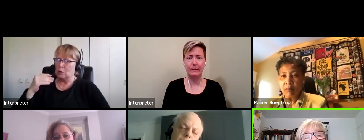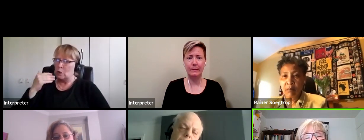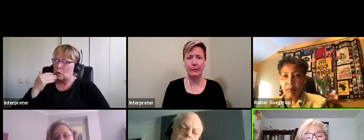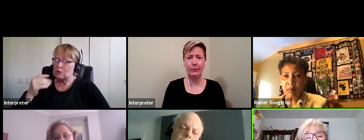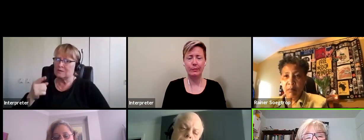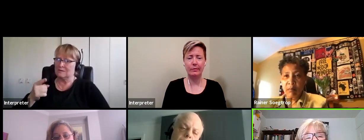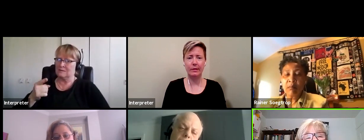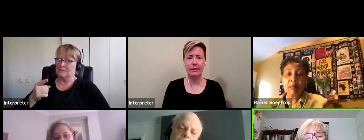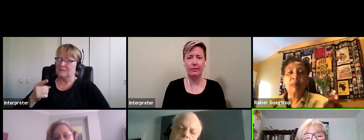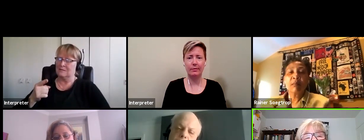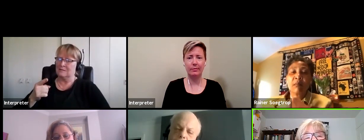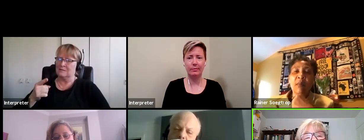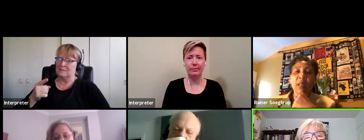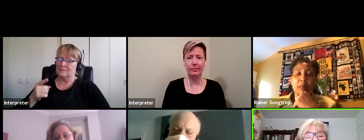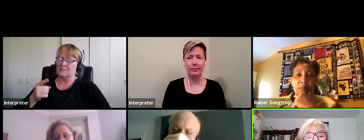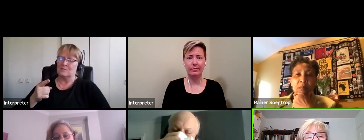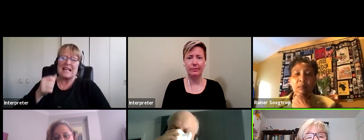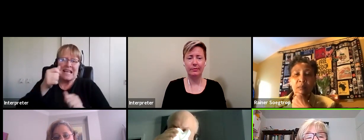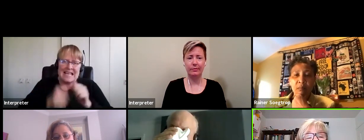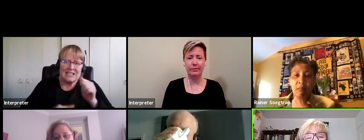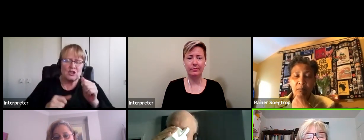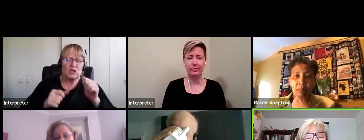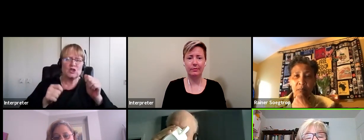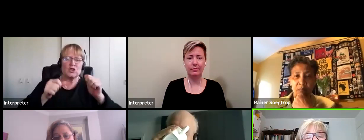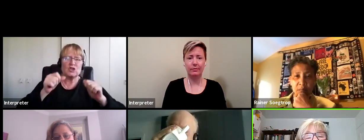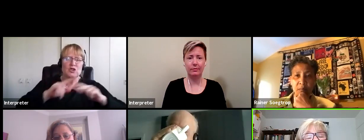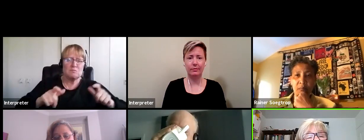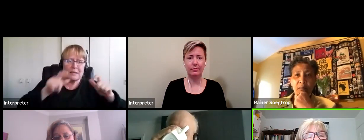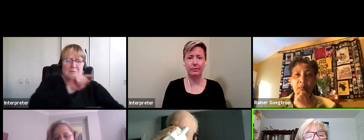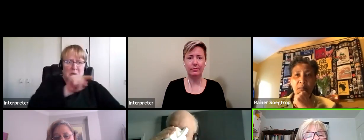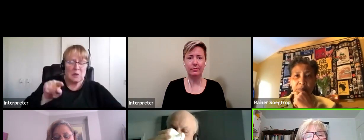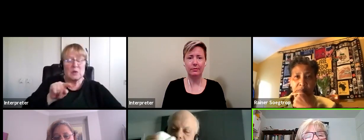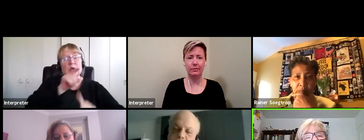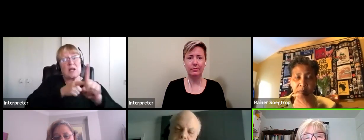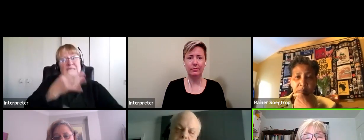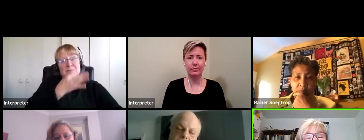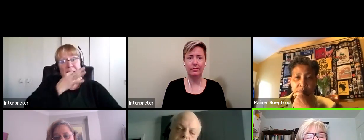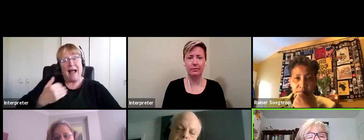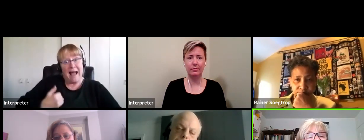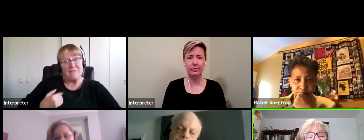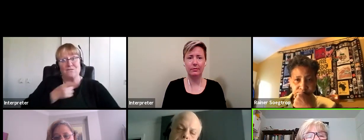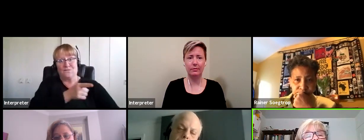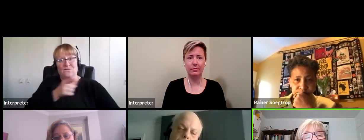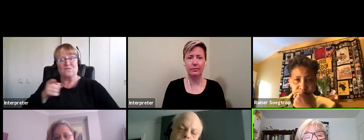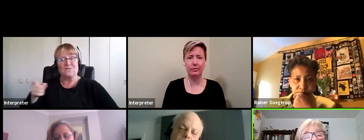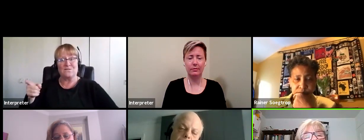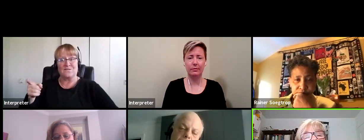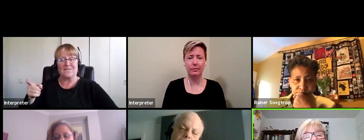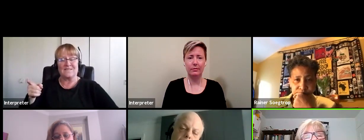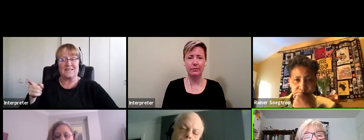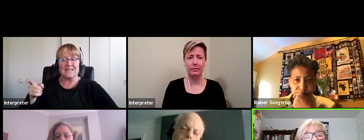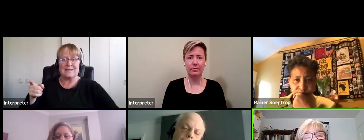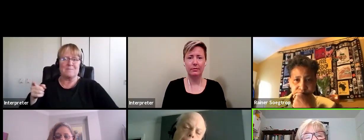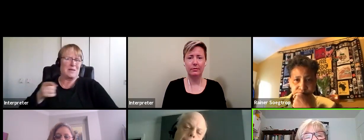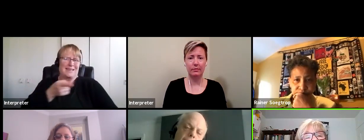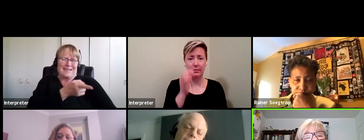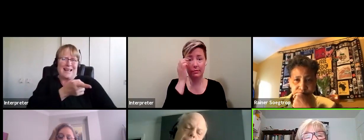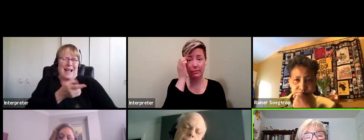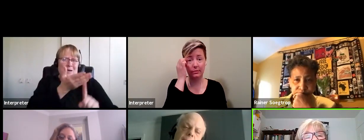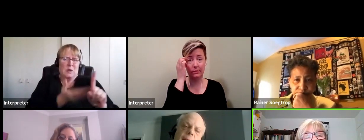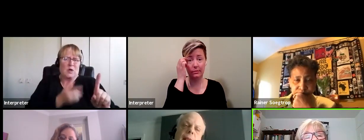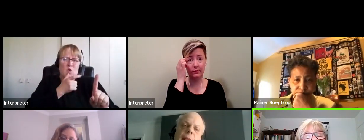home has an infectious control specialist within the home, but that would be just usually like a nursing person, a